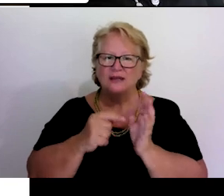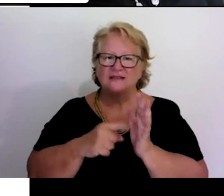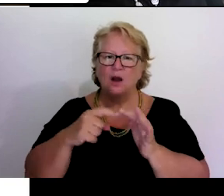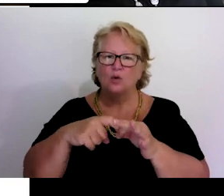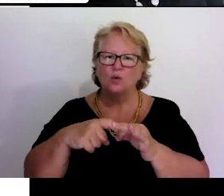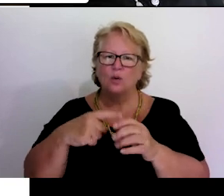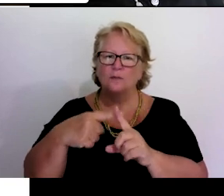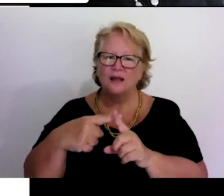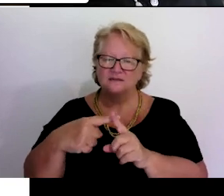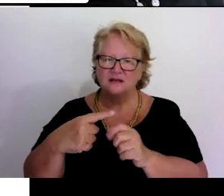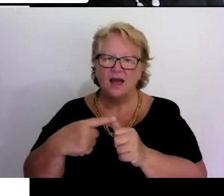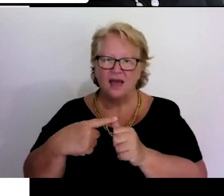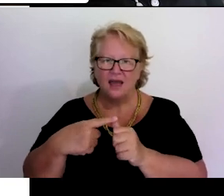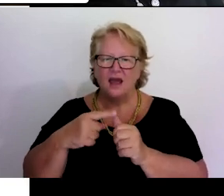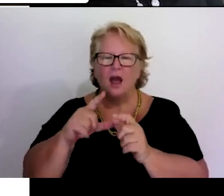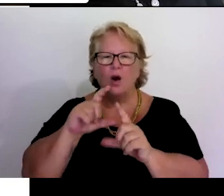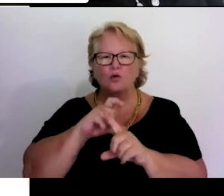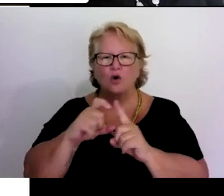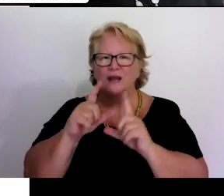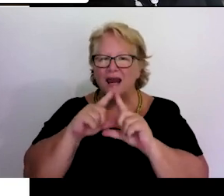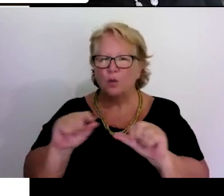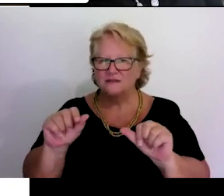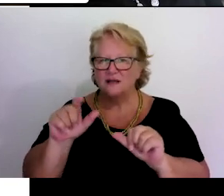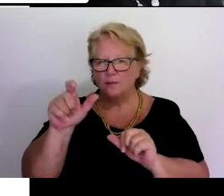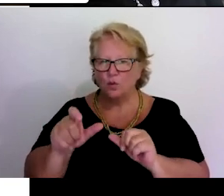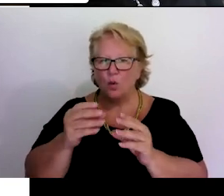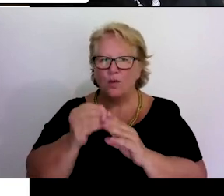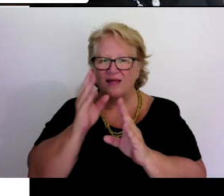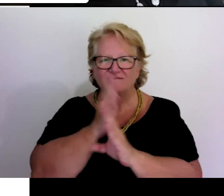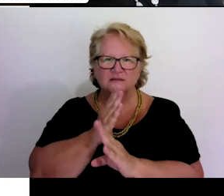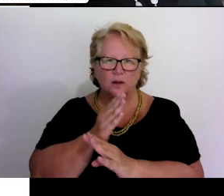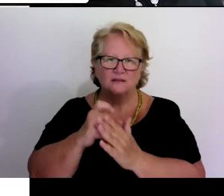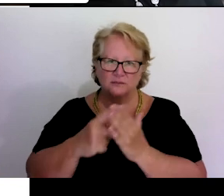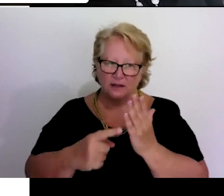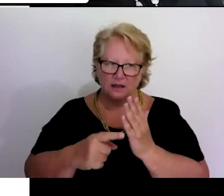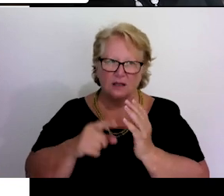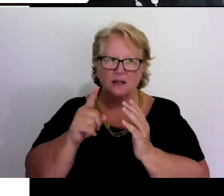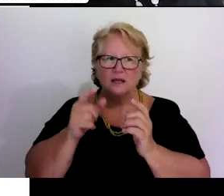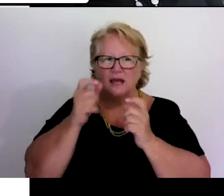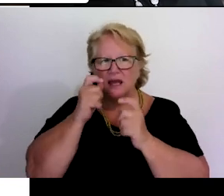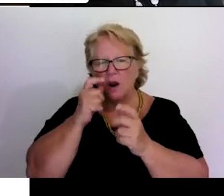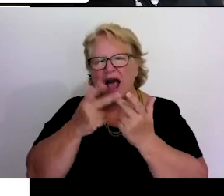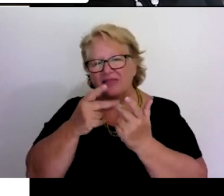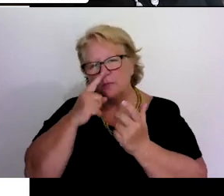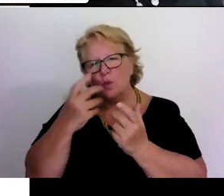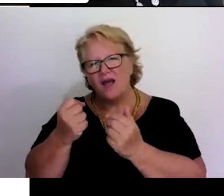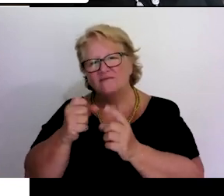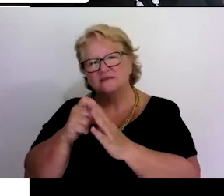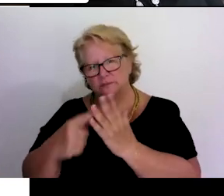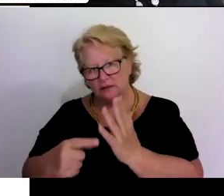LGBTQIA plus and a culturally and linguistically diverse person with an invisible disability, and is in carer of other people with